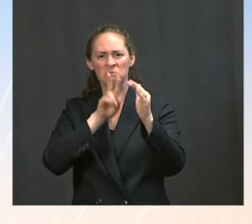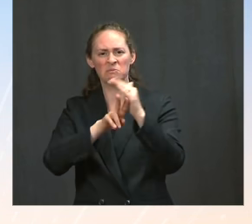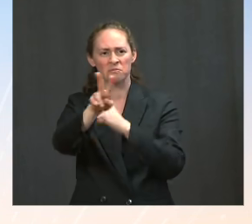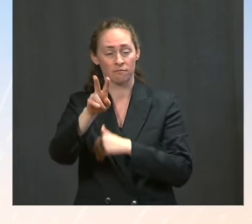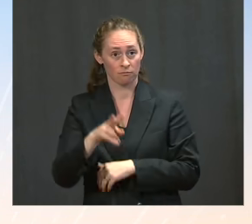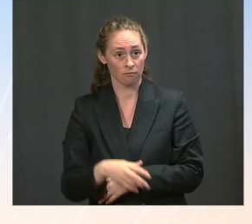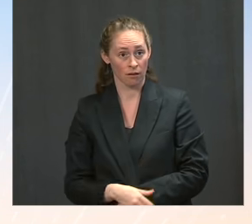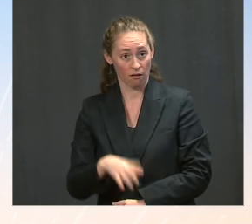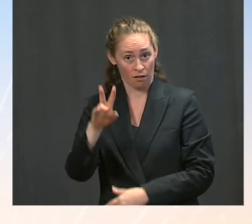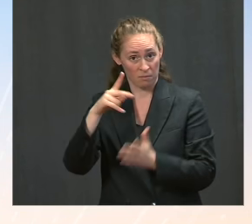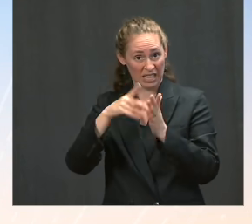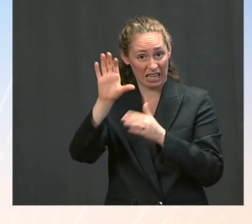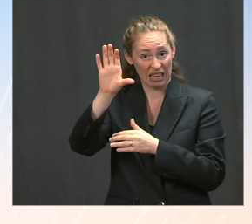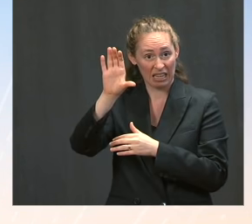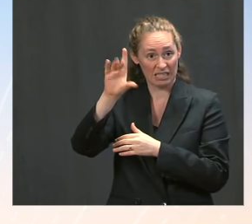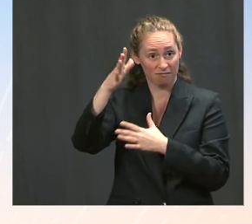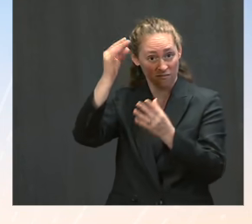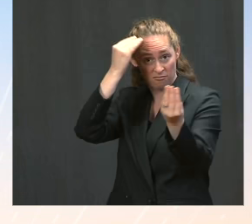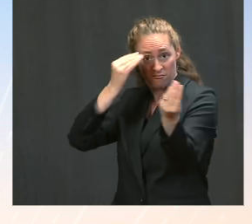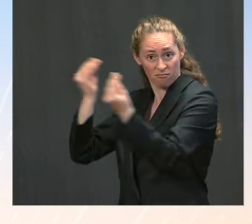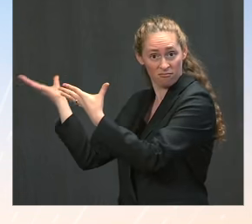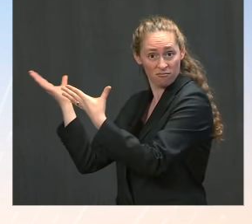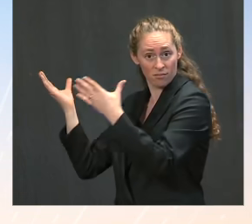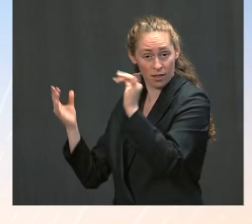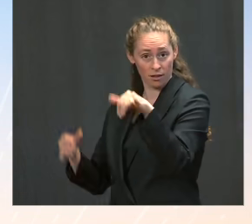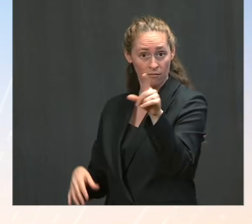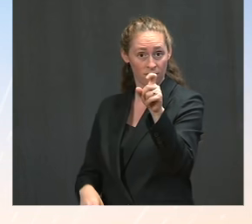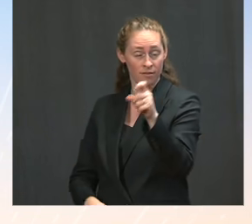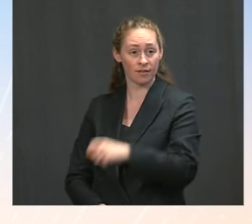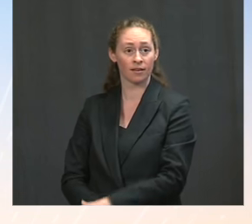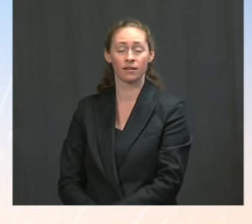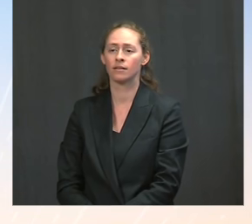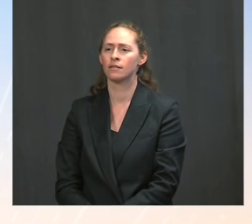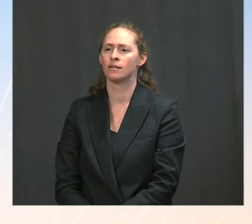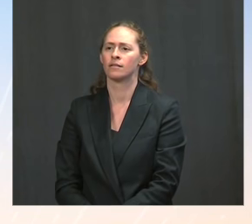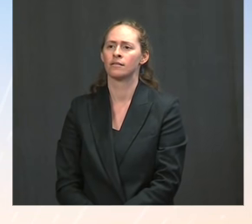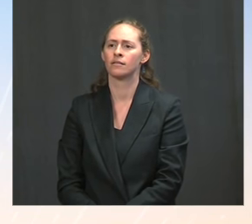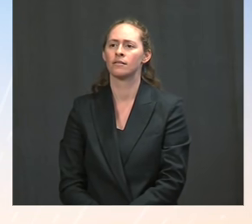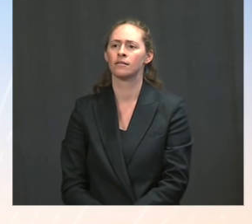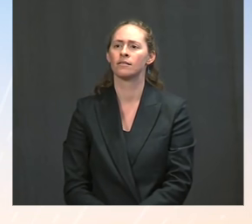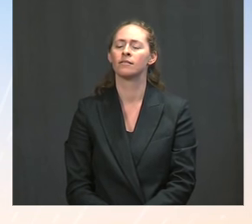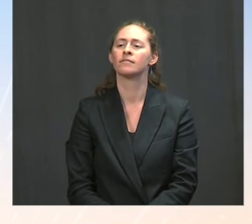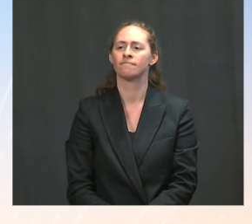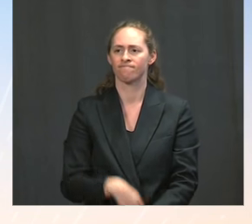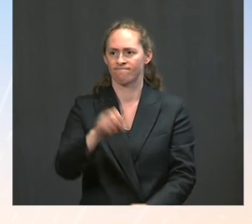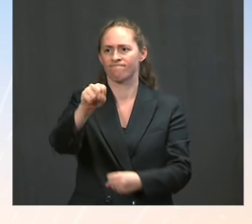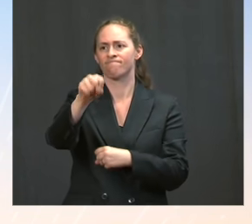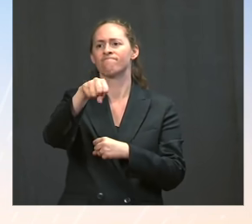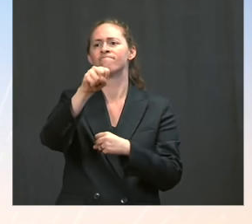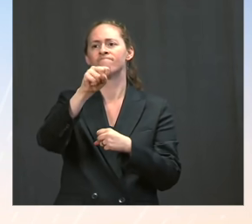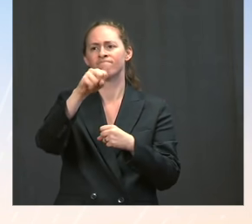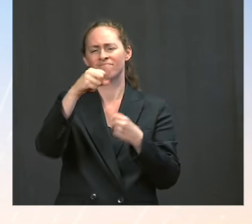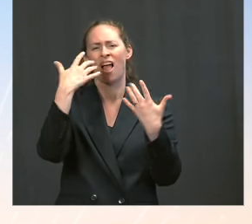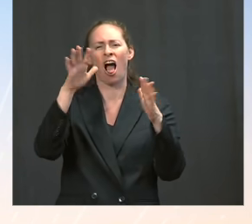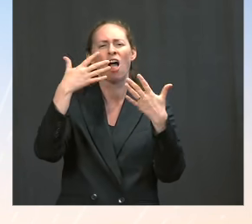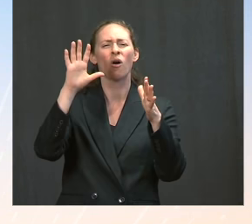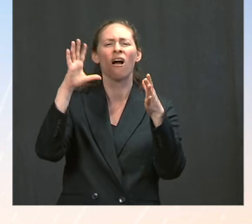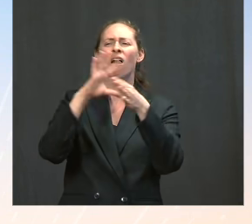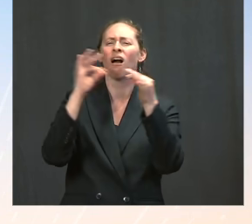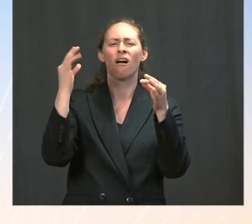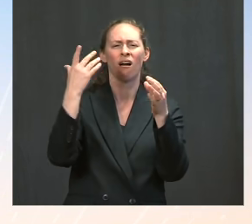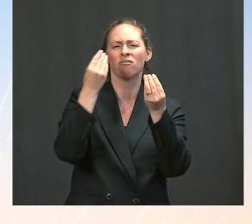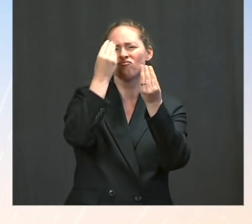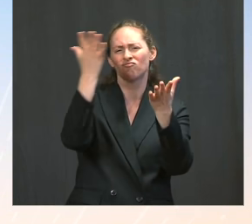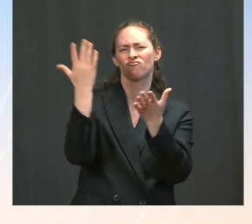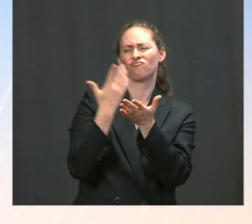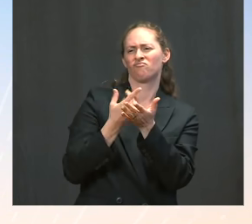that that is, in fact, their position? How soon could we hear? They did already announce that several weeks ago as a part of their CDC guidance for schools,